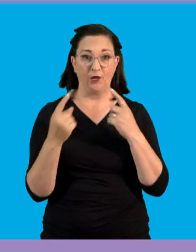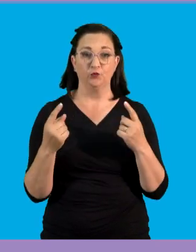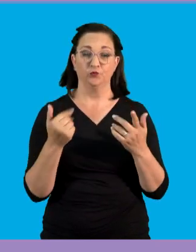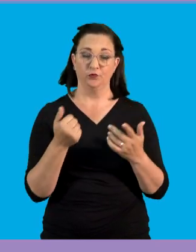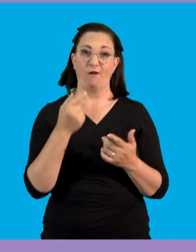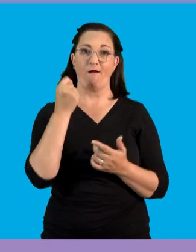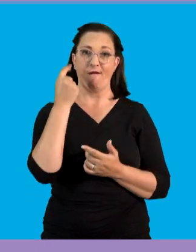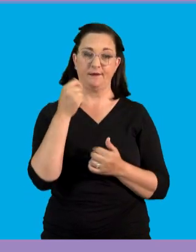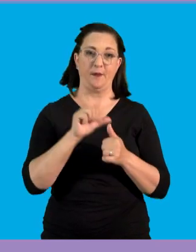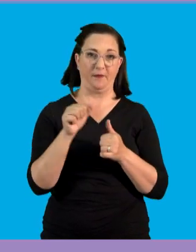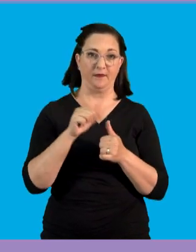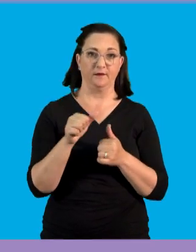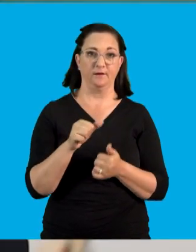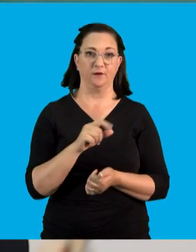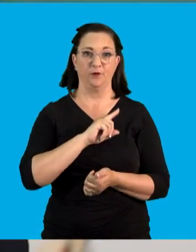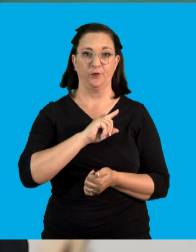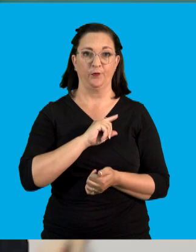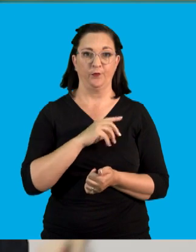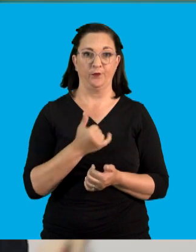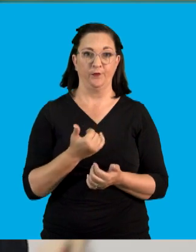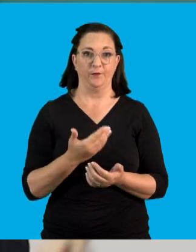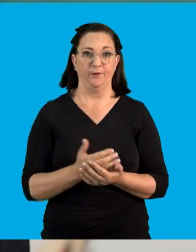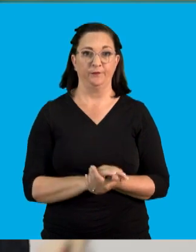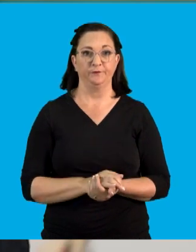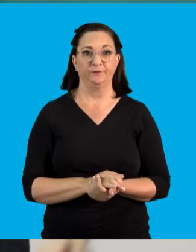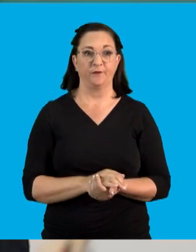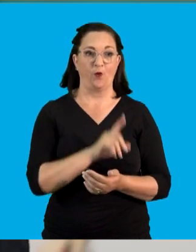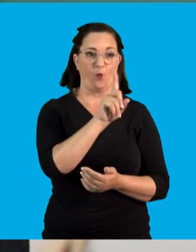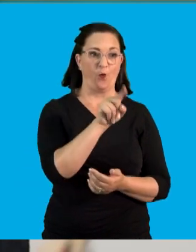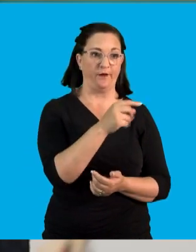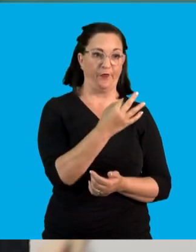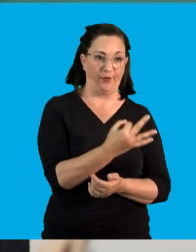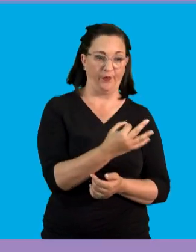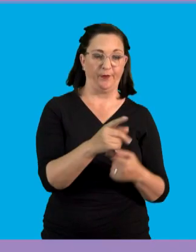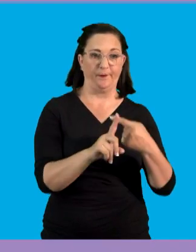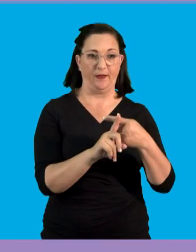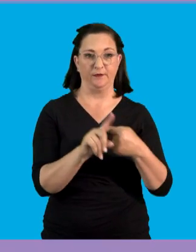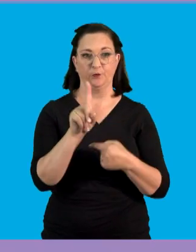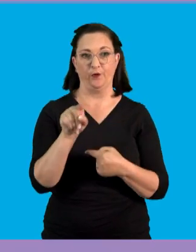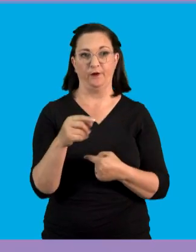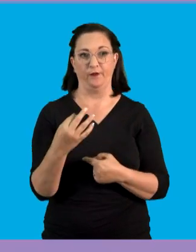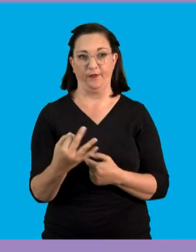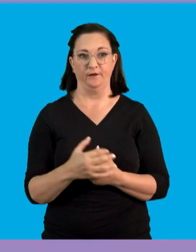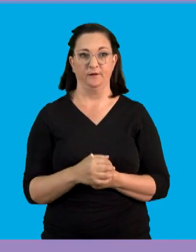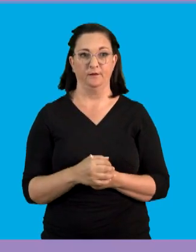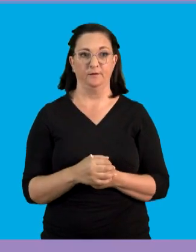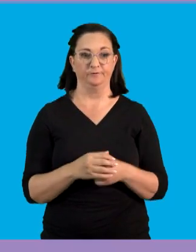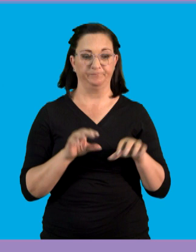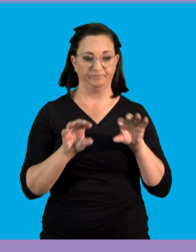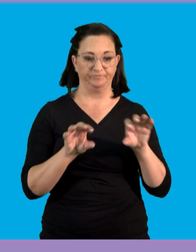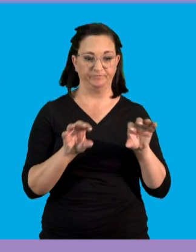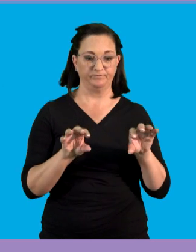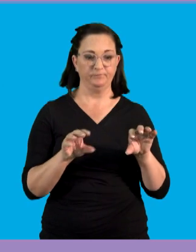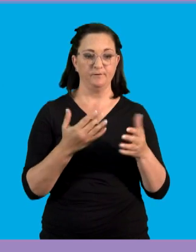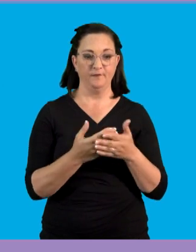make more sense to you because I'm just adding a third and a third. Just keep the denominator and add